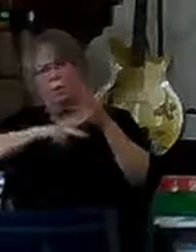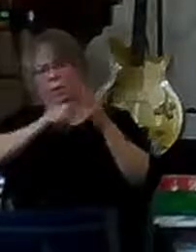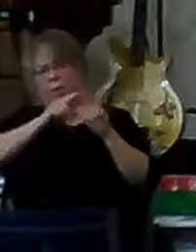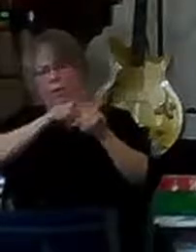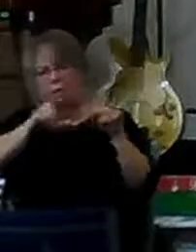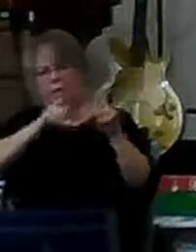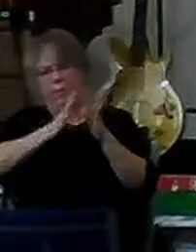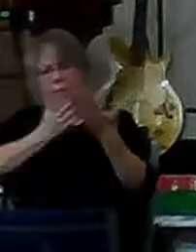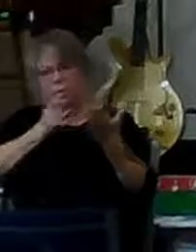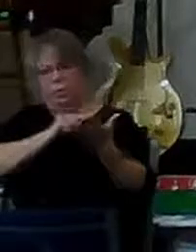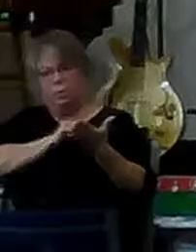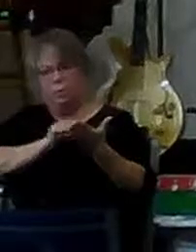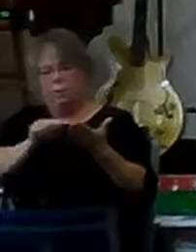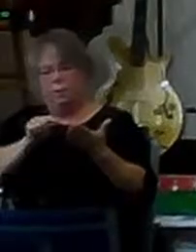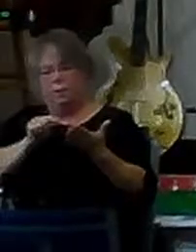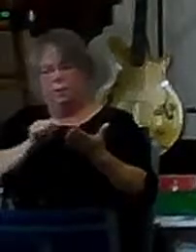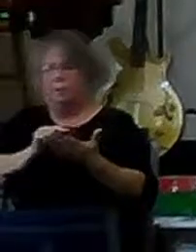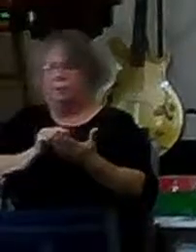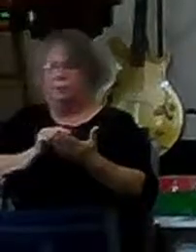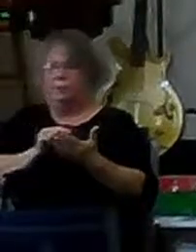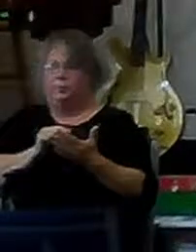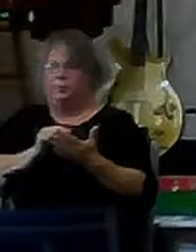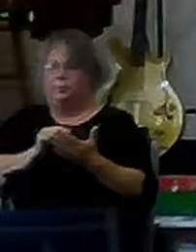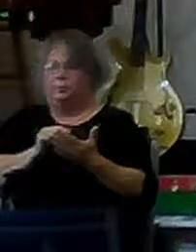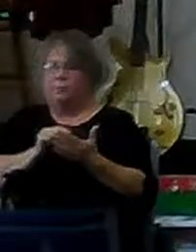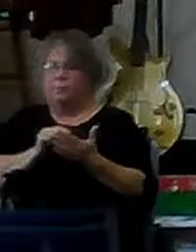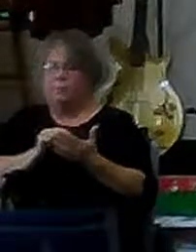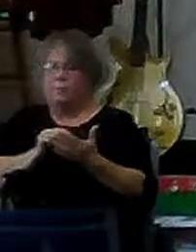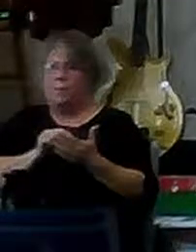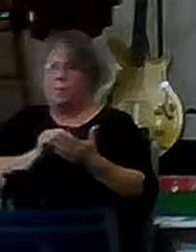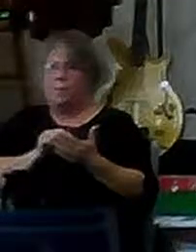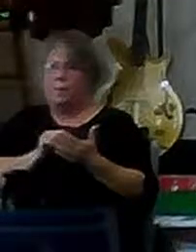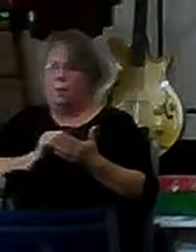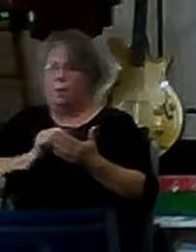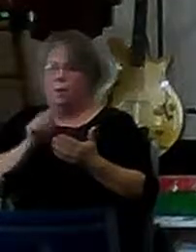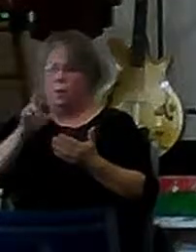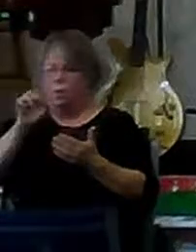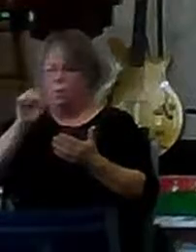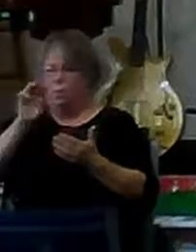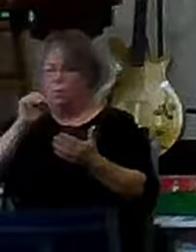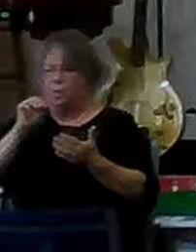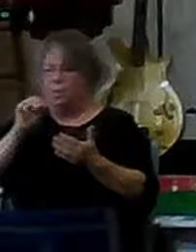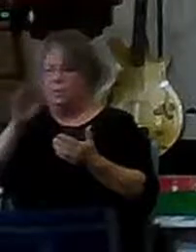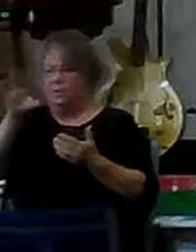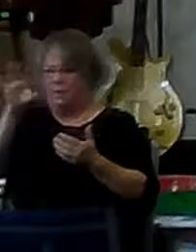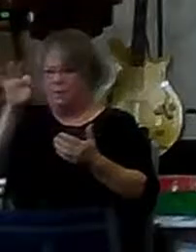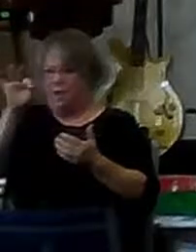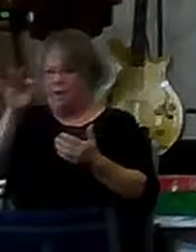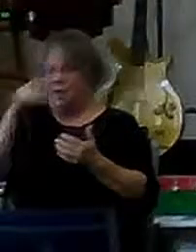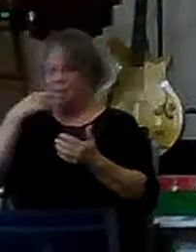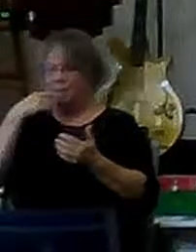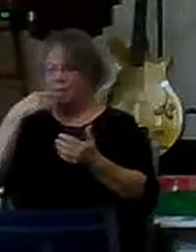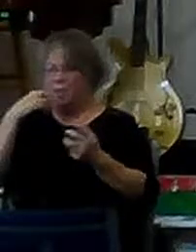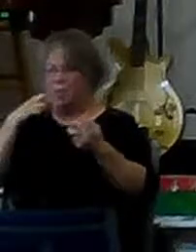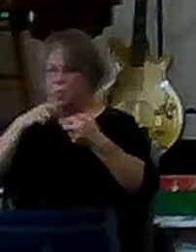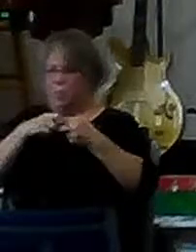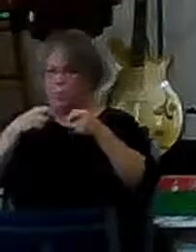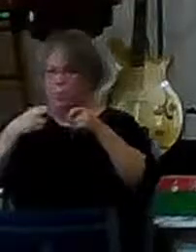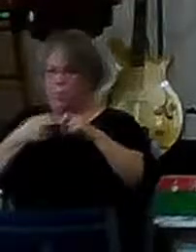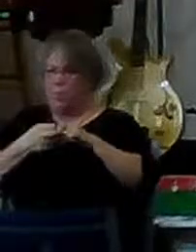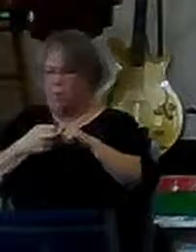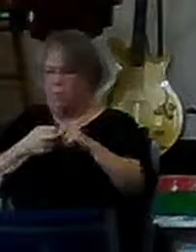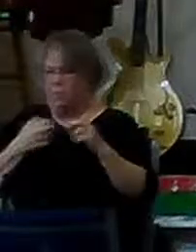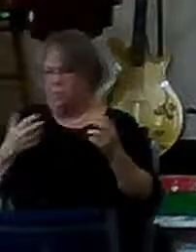it's memorable to me. He quips that Romans 9 is as full of problems as a hedgehog is full of